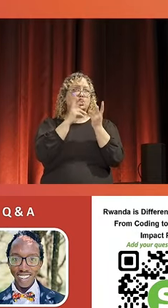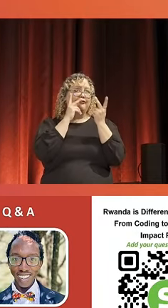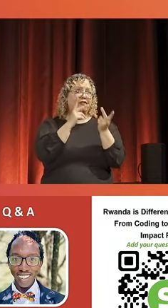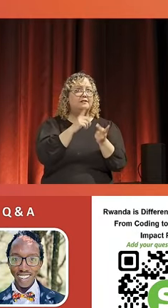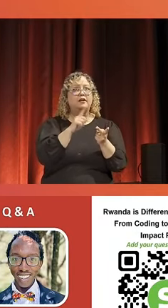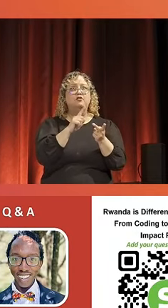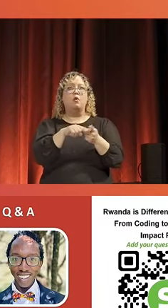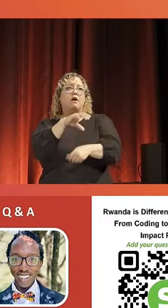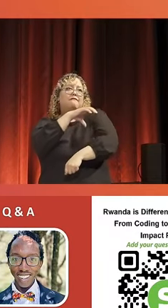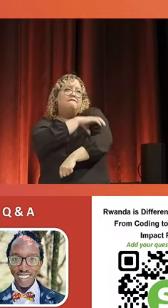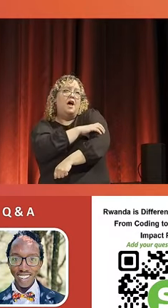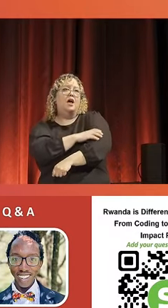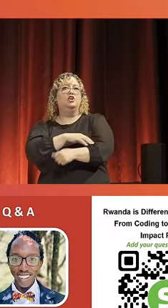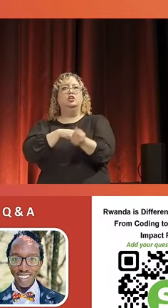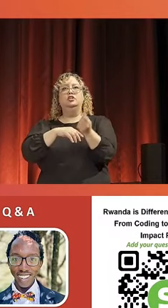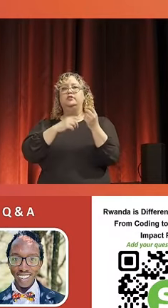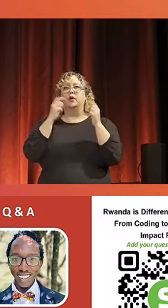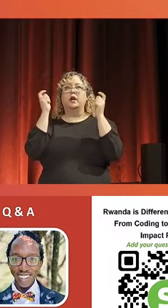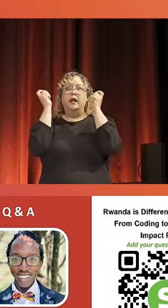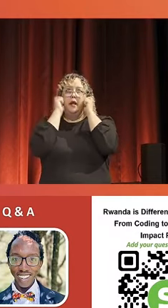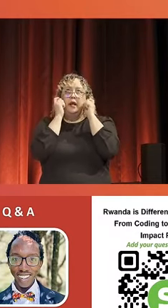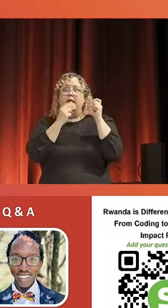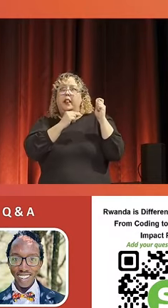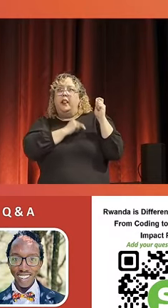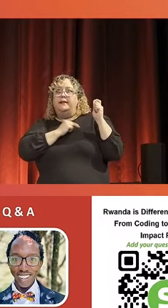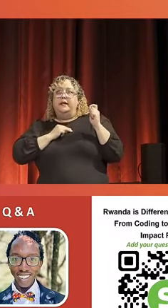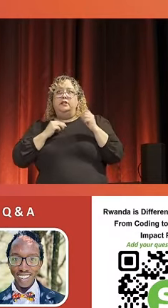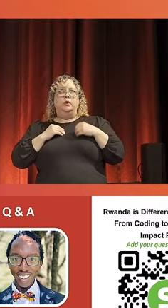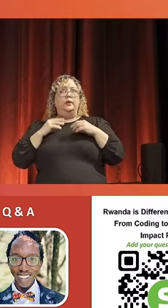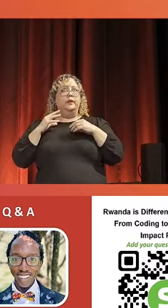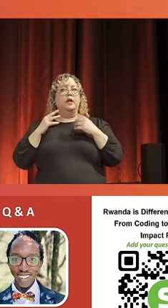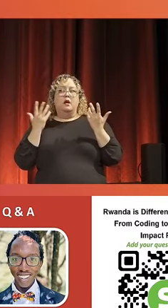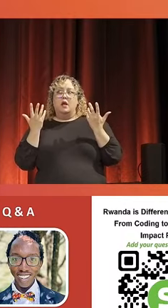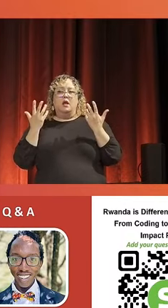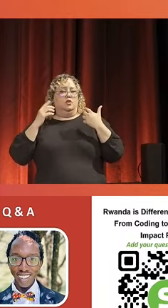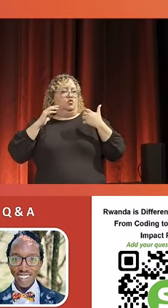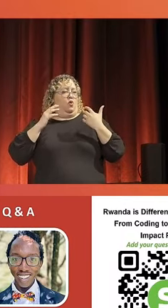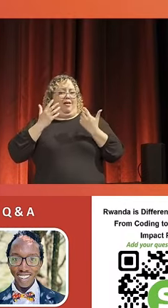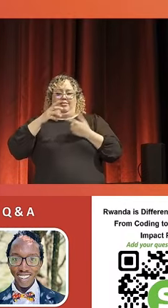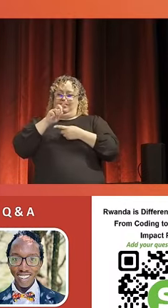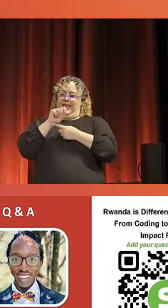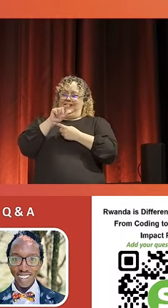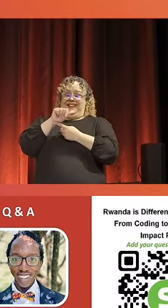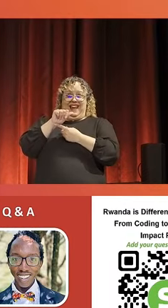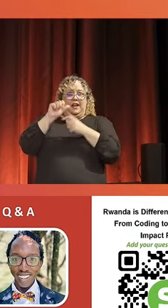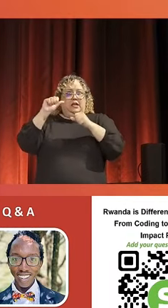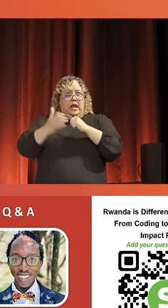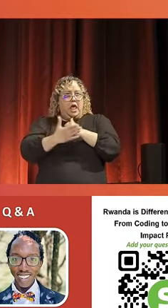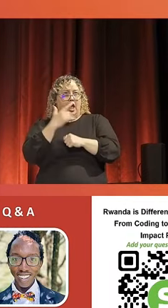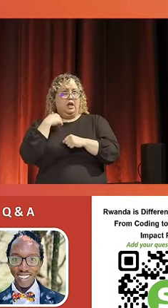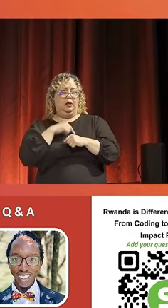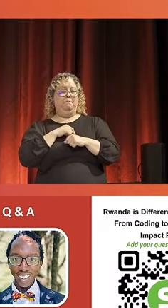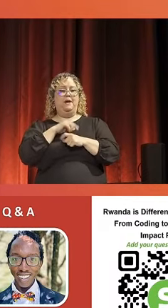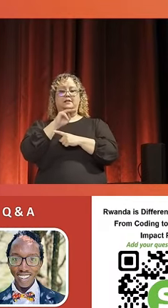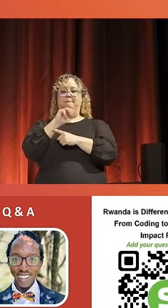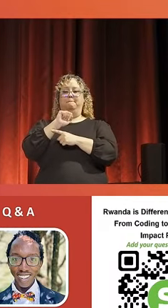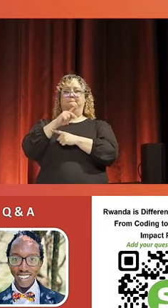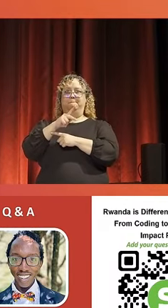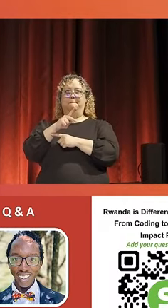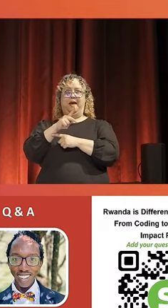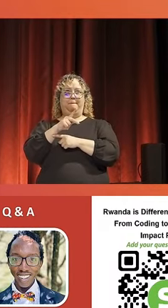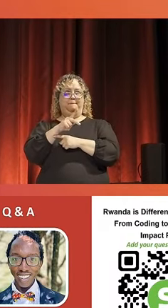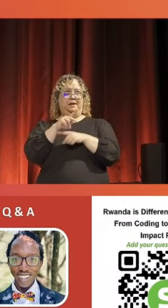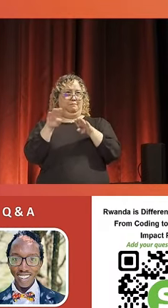utilize all of this data to map behaviors and do behavior matching?